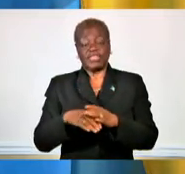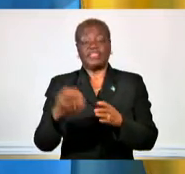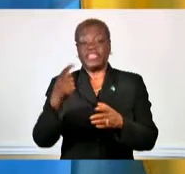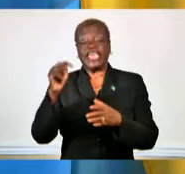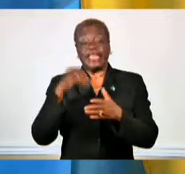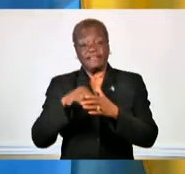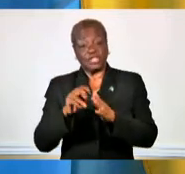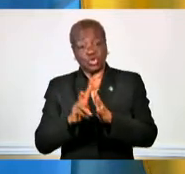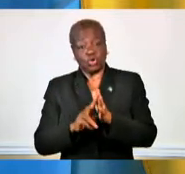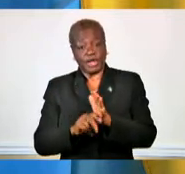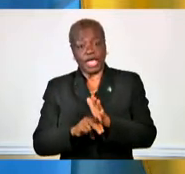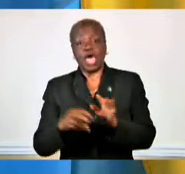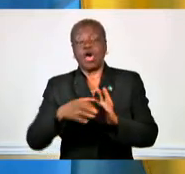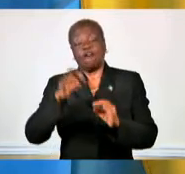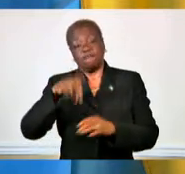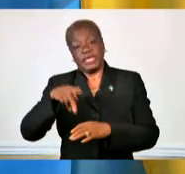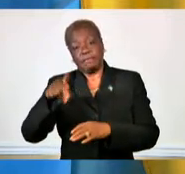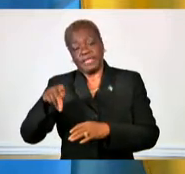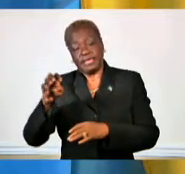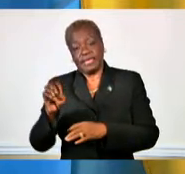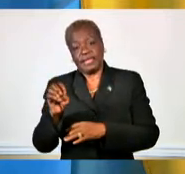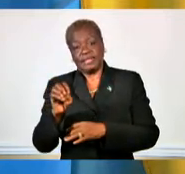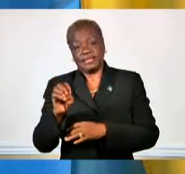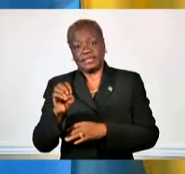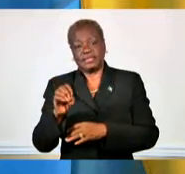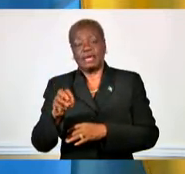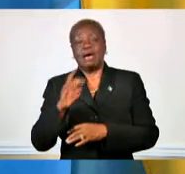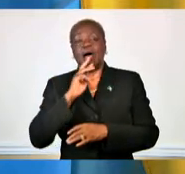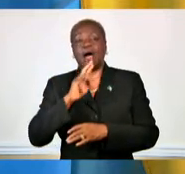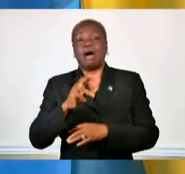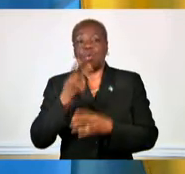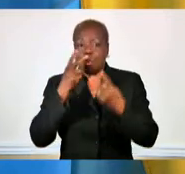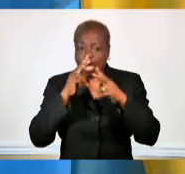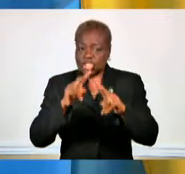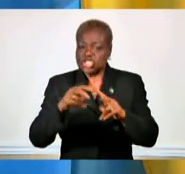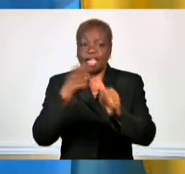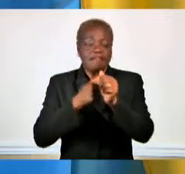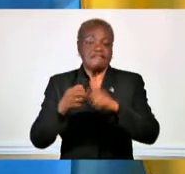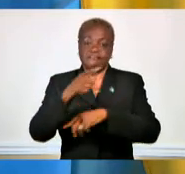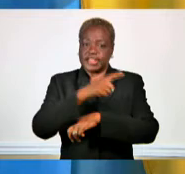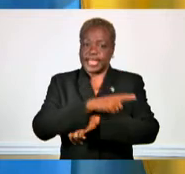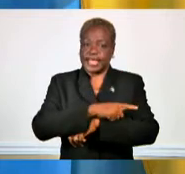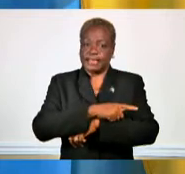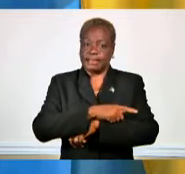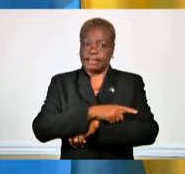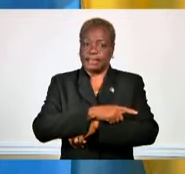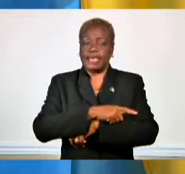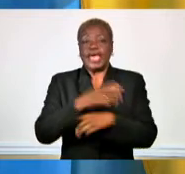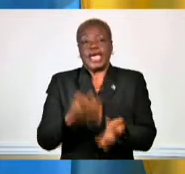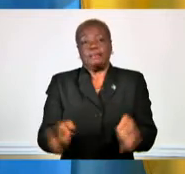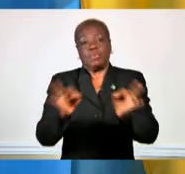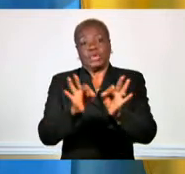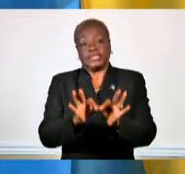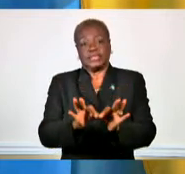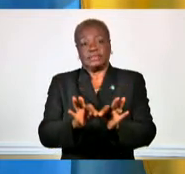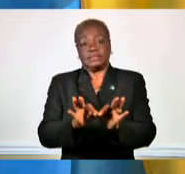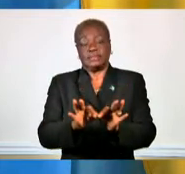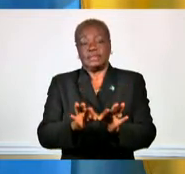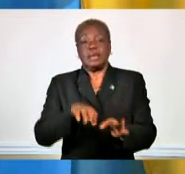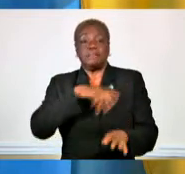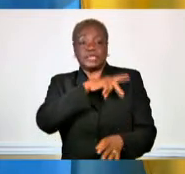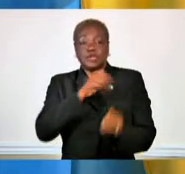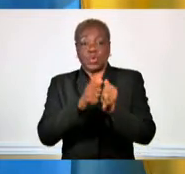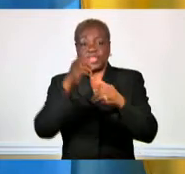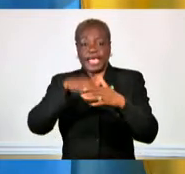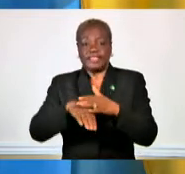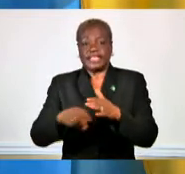The inventory of PPEs are monitored daily. Key personnel within the Supplies